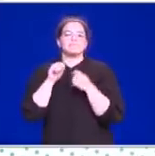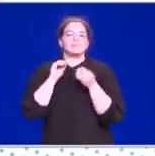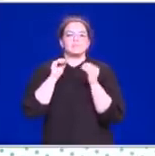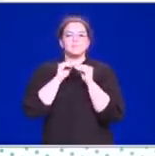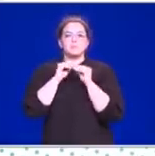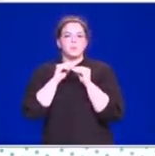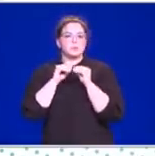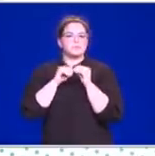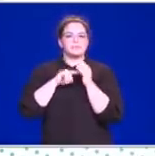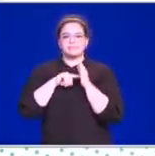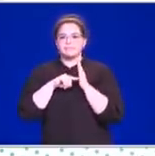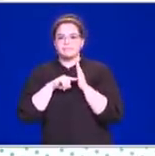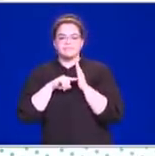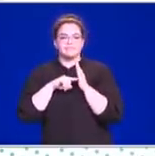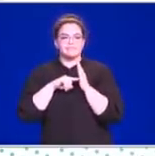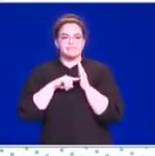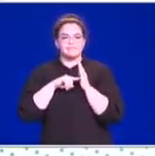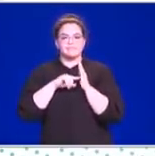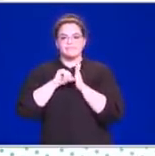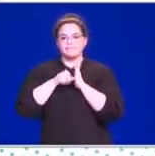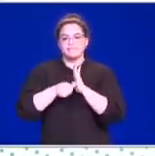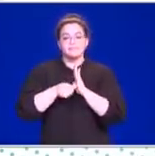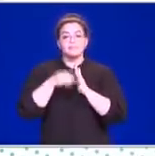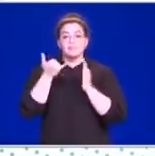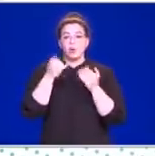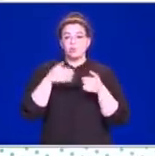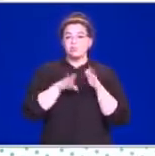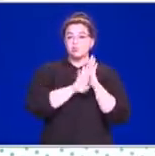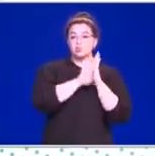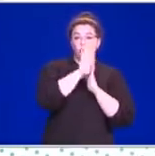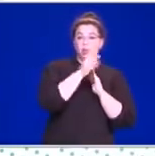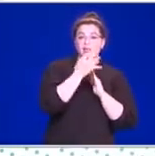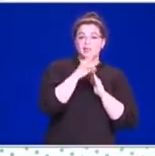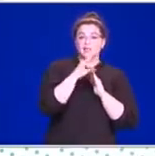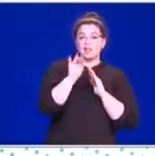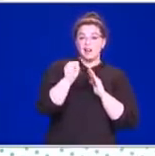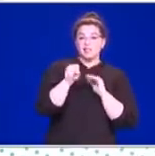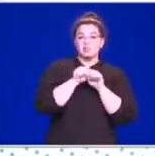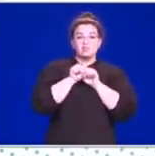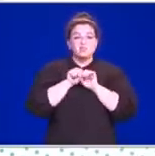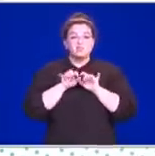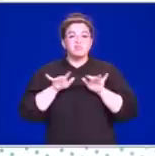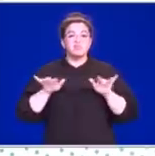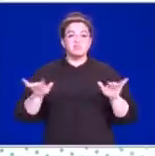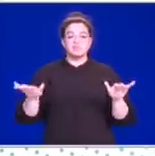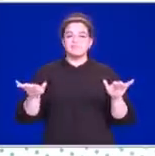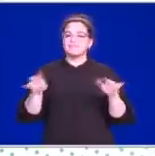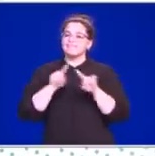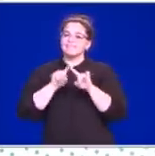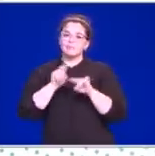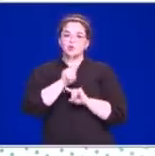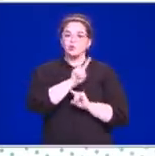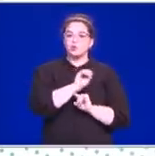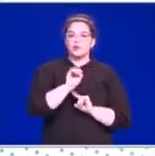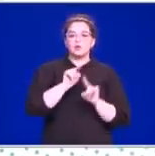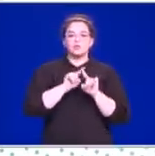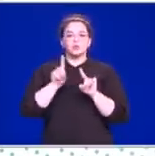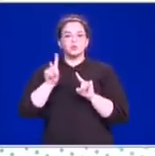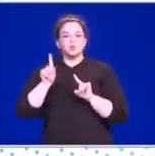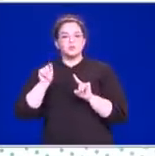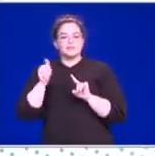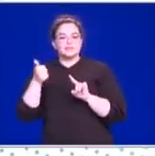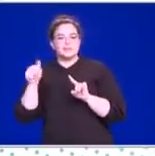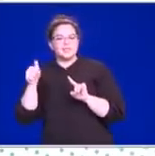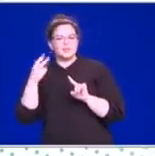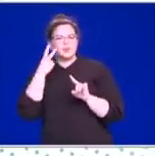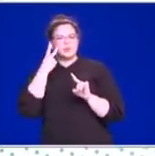extensive. And whereas growth in the 1990s was often widespread across regions, in the 2000 to 2010 decade,